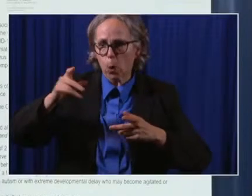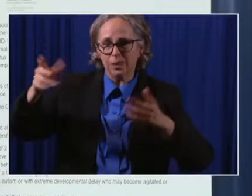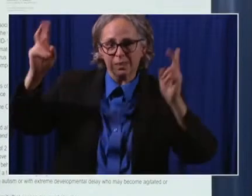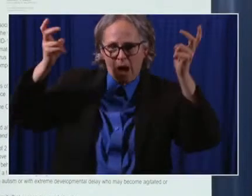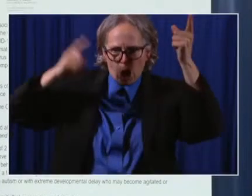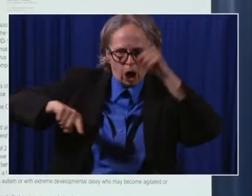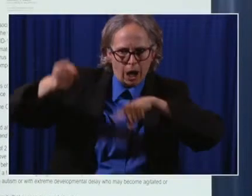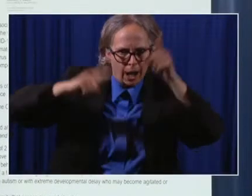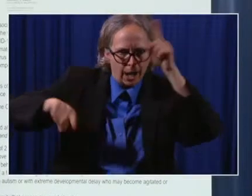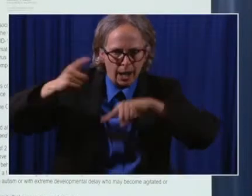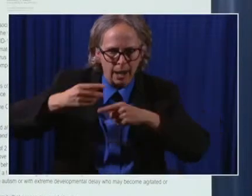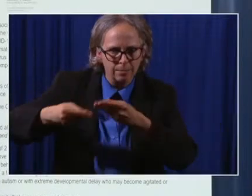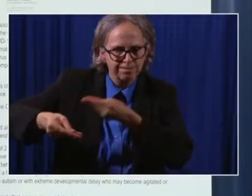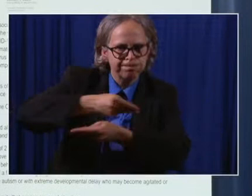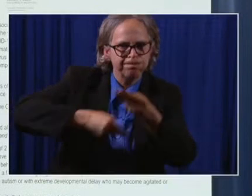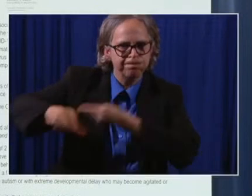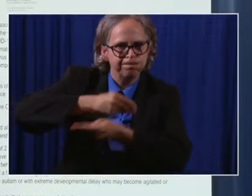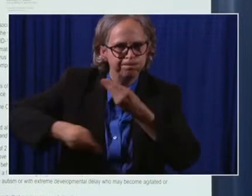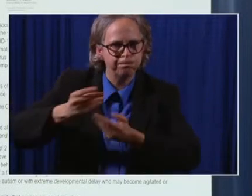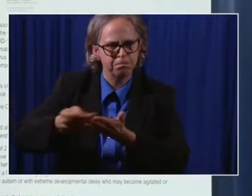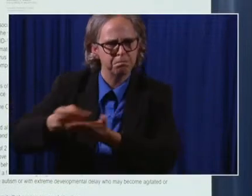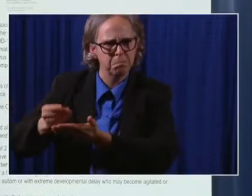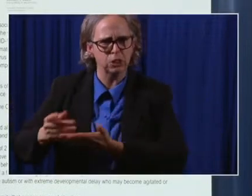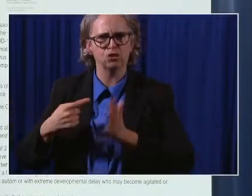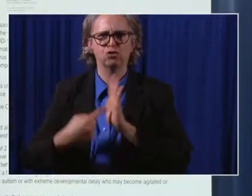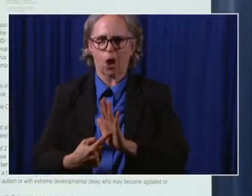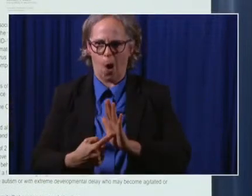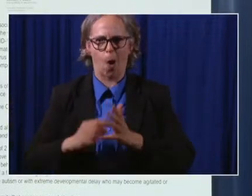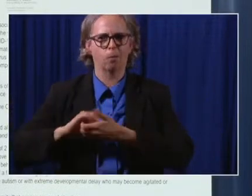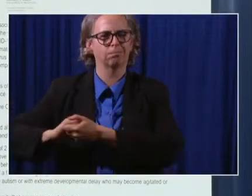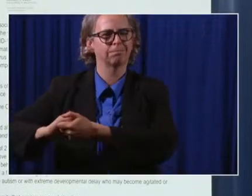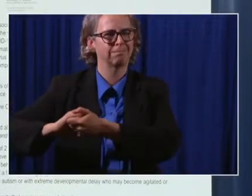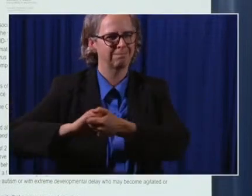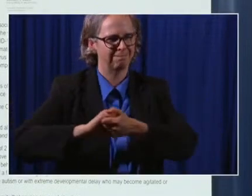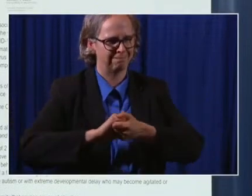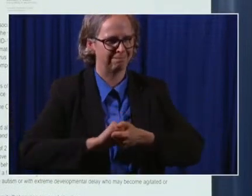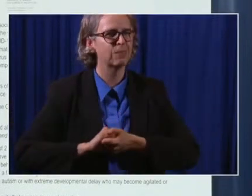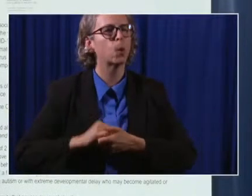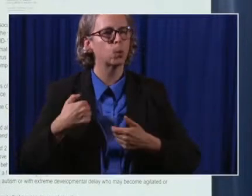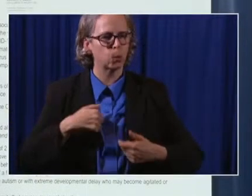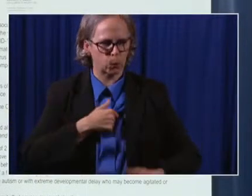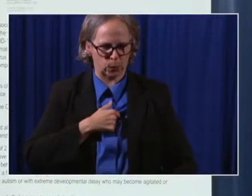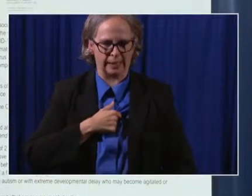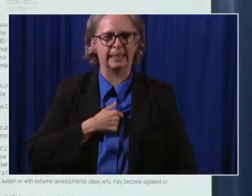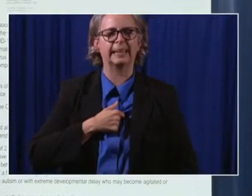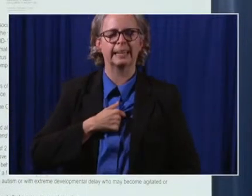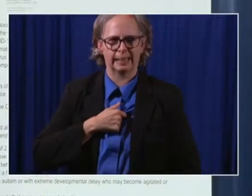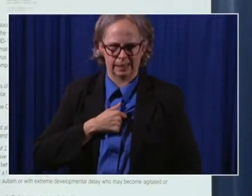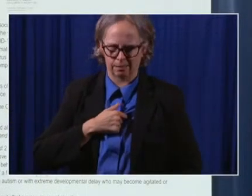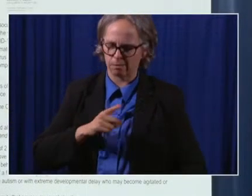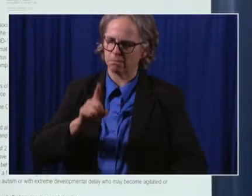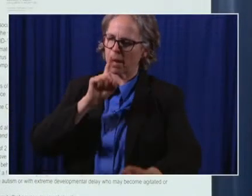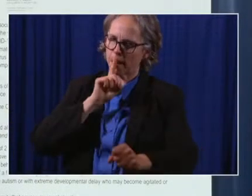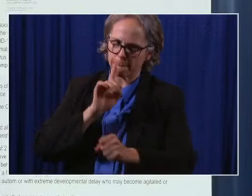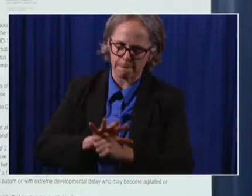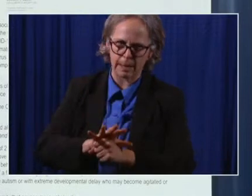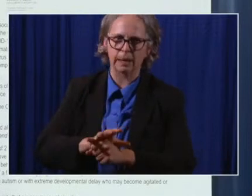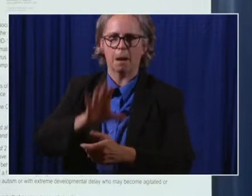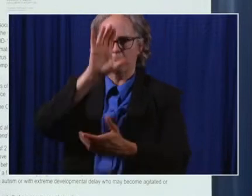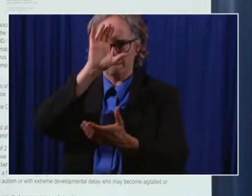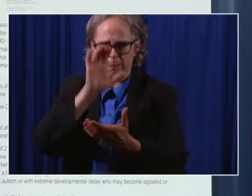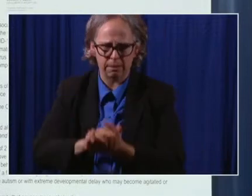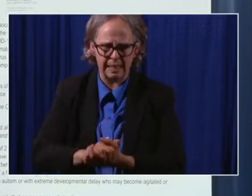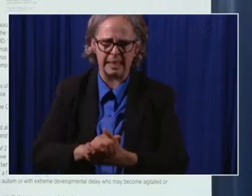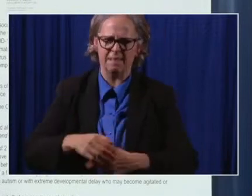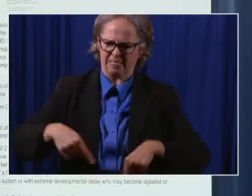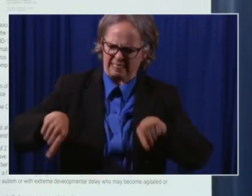states demonstrates, we believe, should demonstrate to testing manufacturers that there is a significant demand for this type